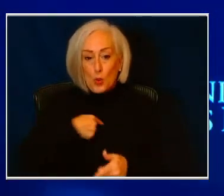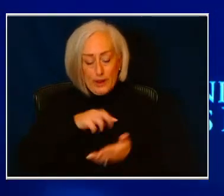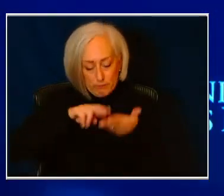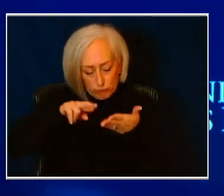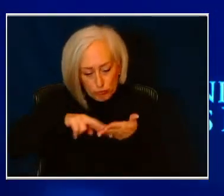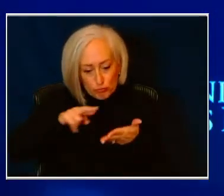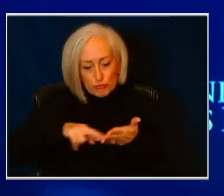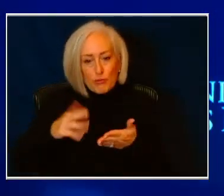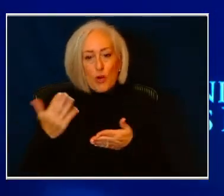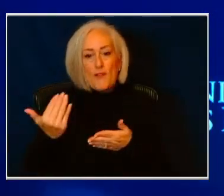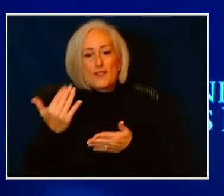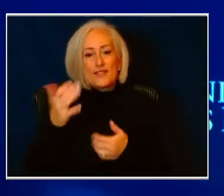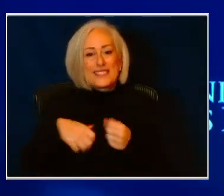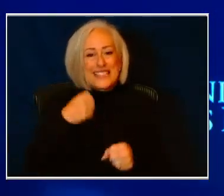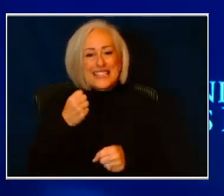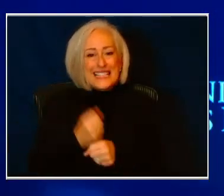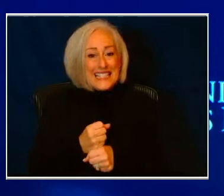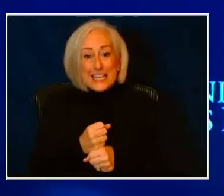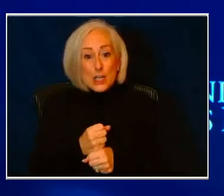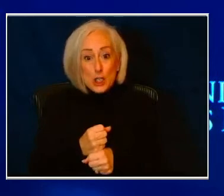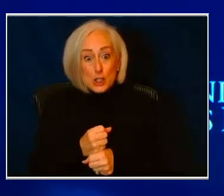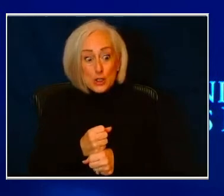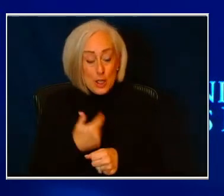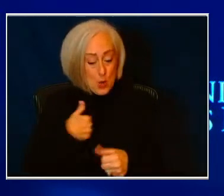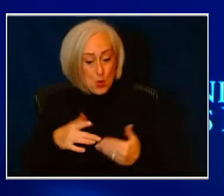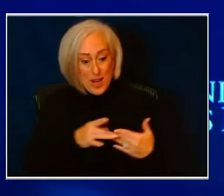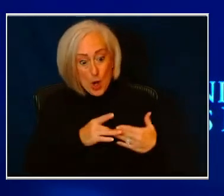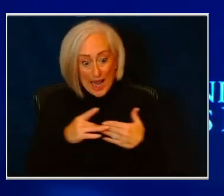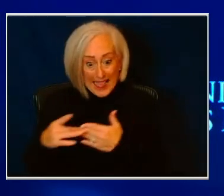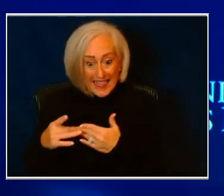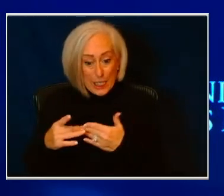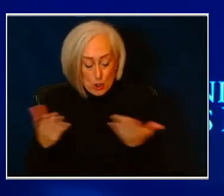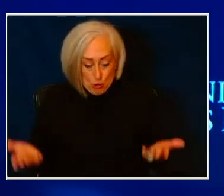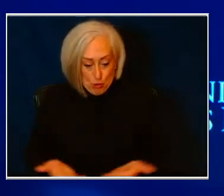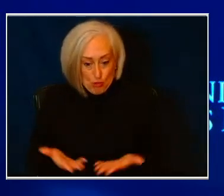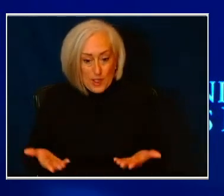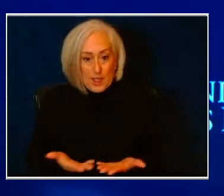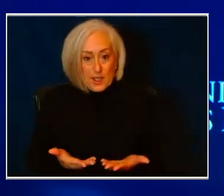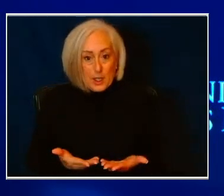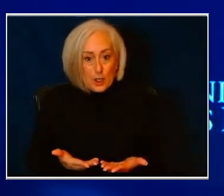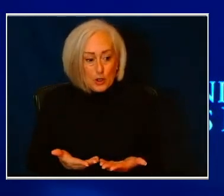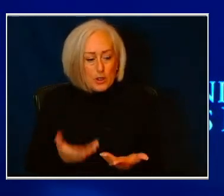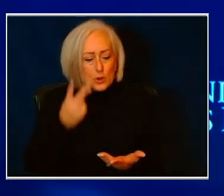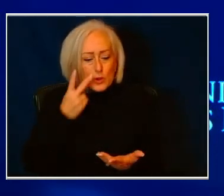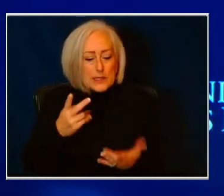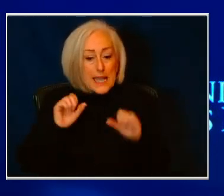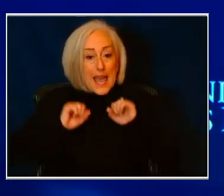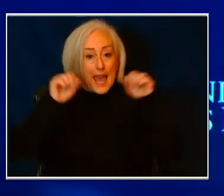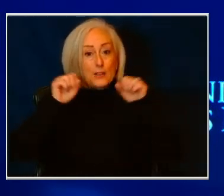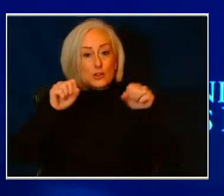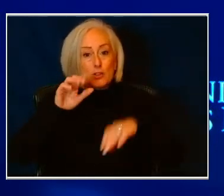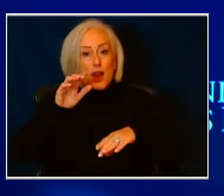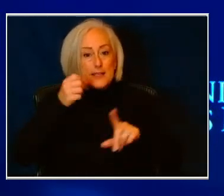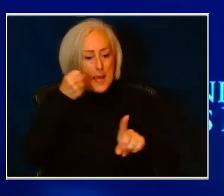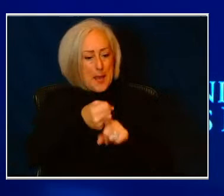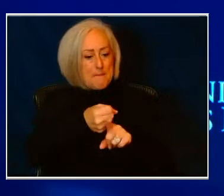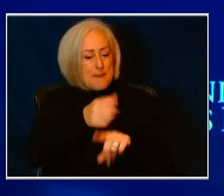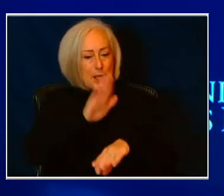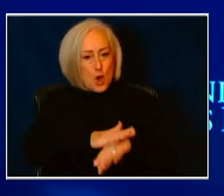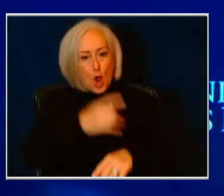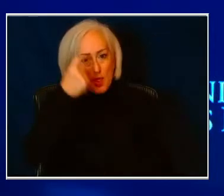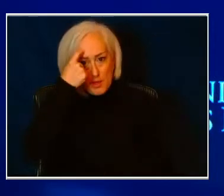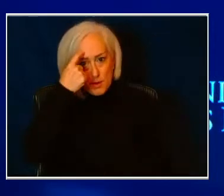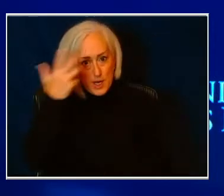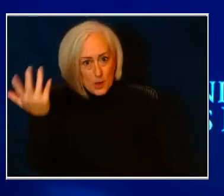We're one of the leaders in the country of understanding what's the impact of exercise on the brain. We're working really hard on really